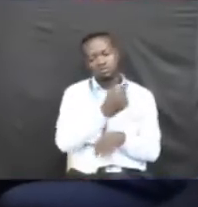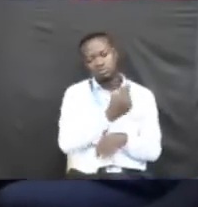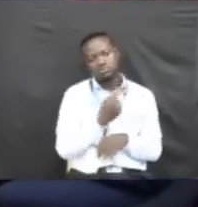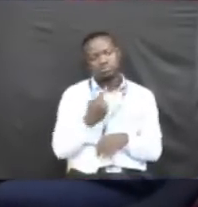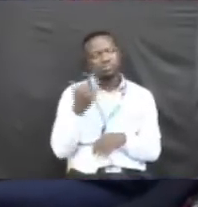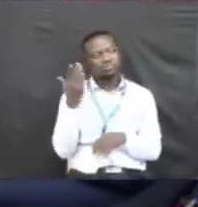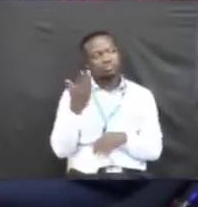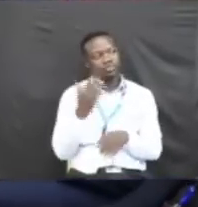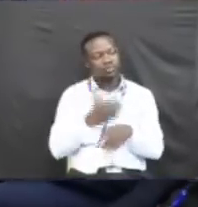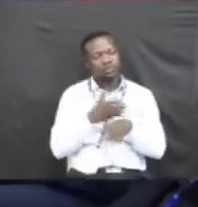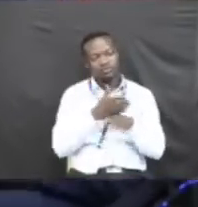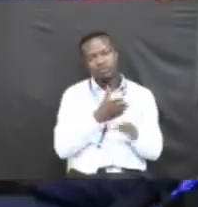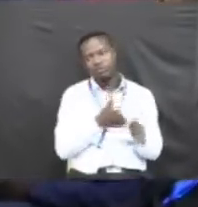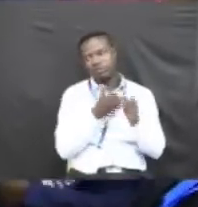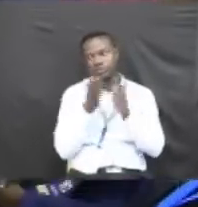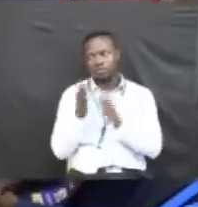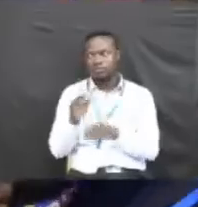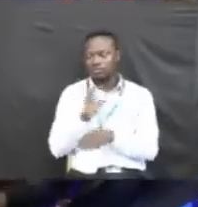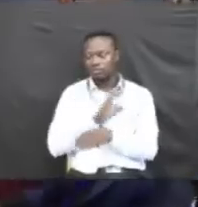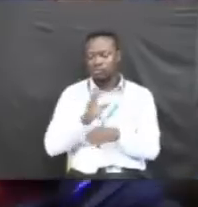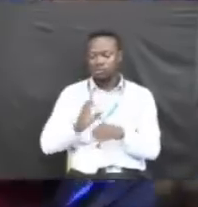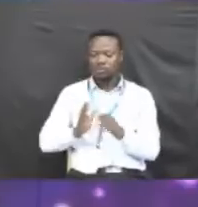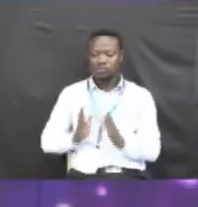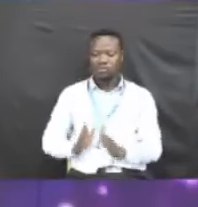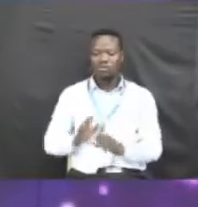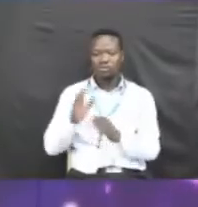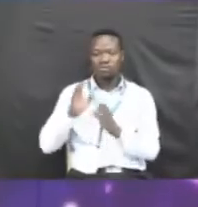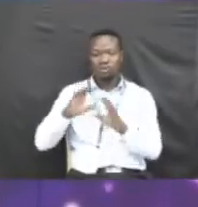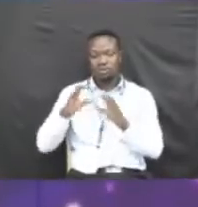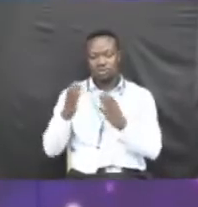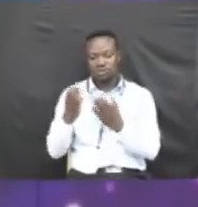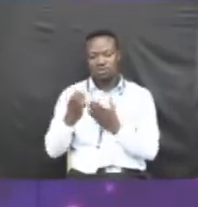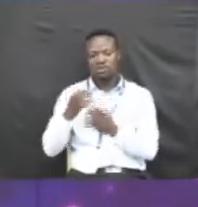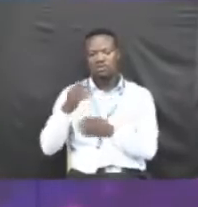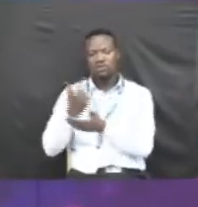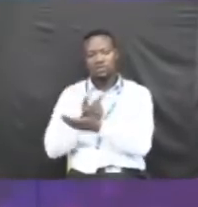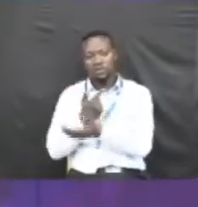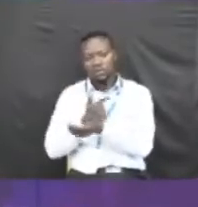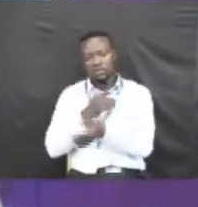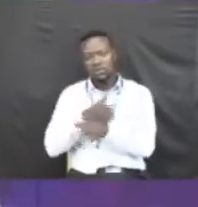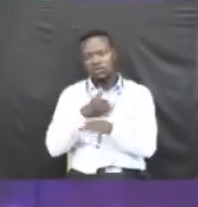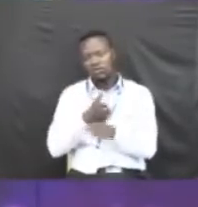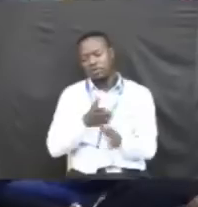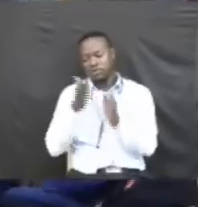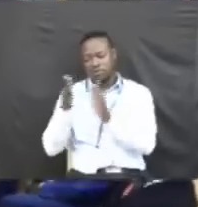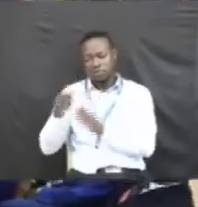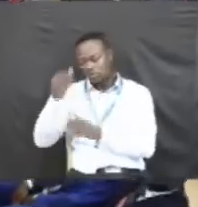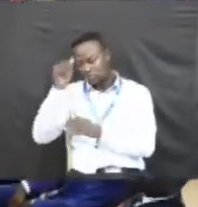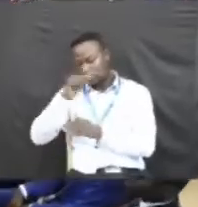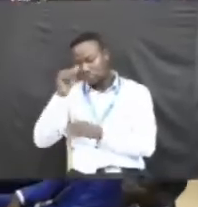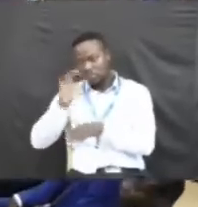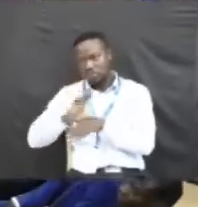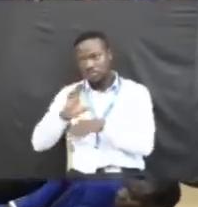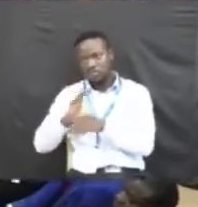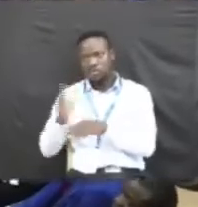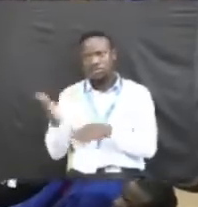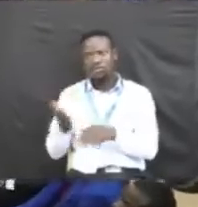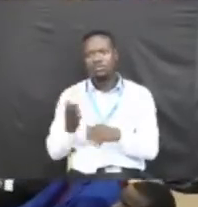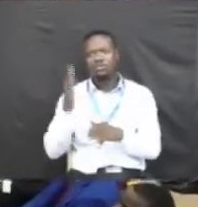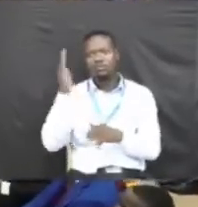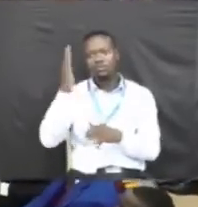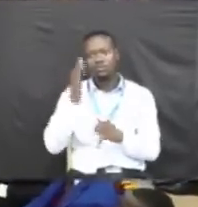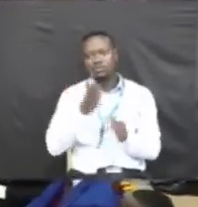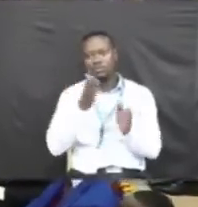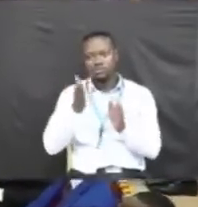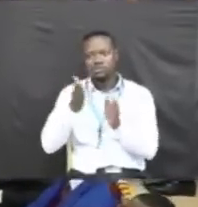Christian Council of Ghana and then the Anglican Church in that order. Thank you very much. So,